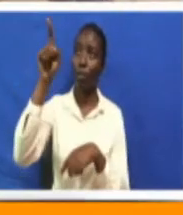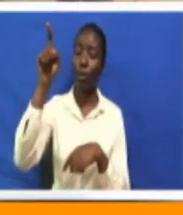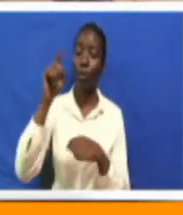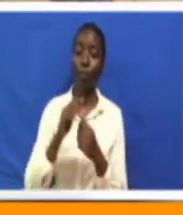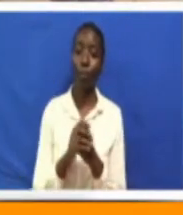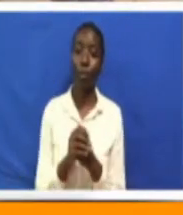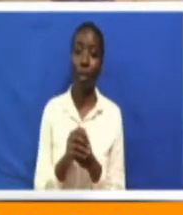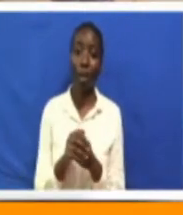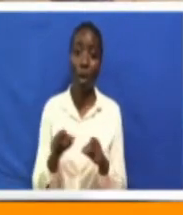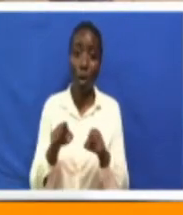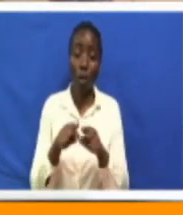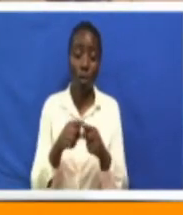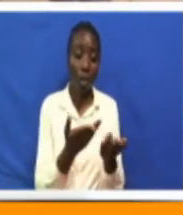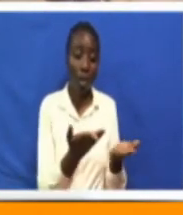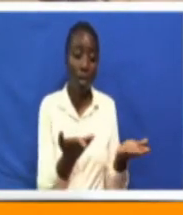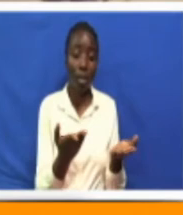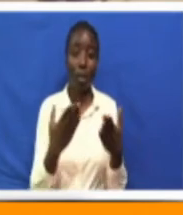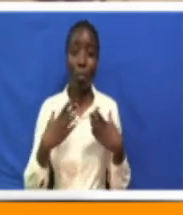foreign